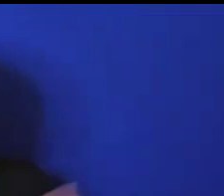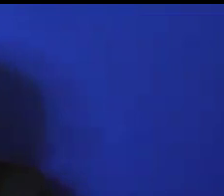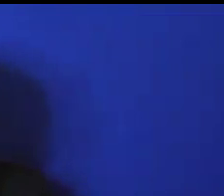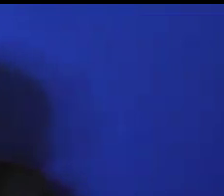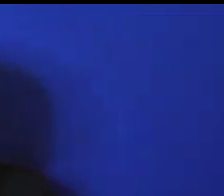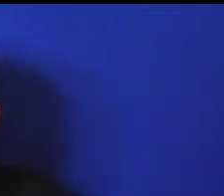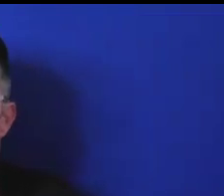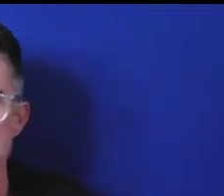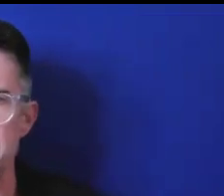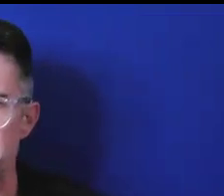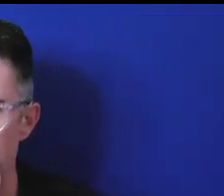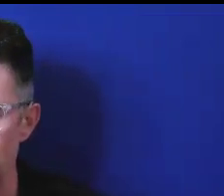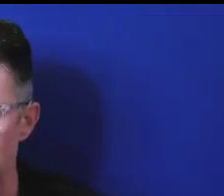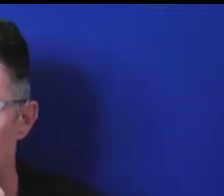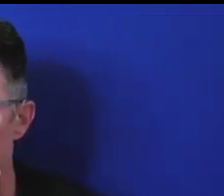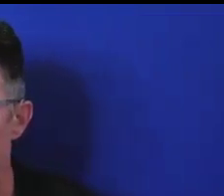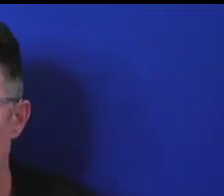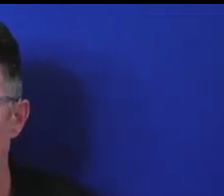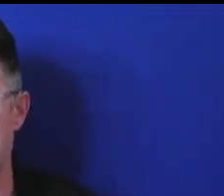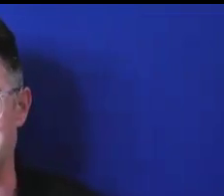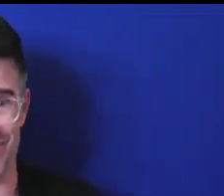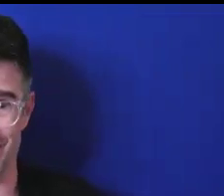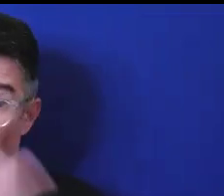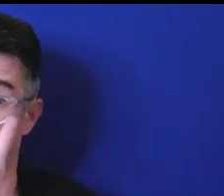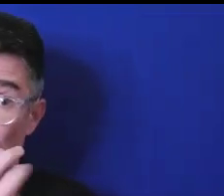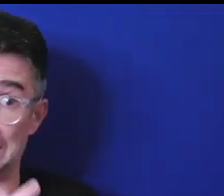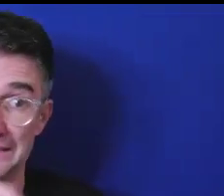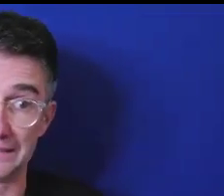each, as we only have like 2 minutes.